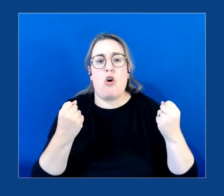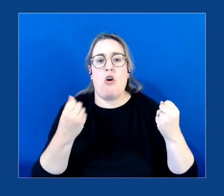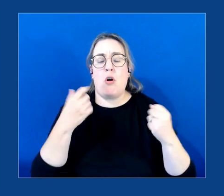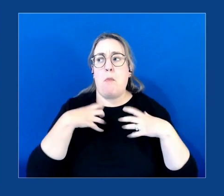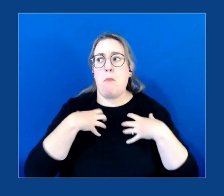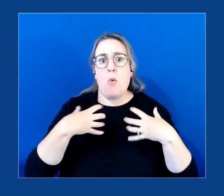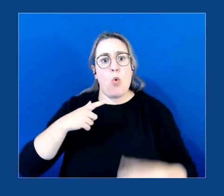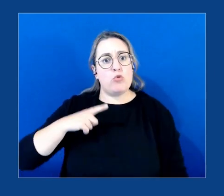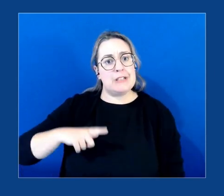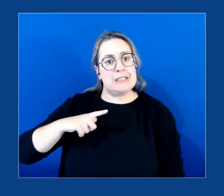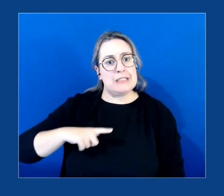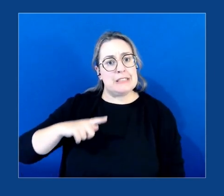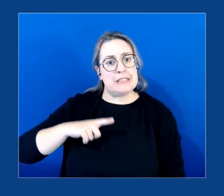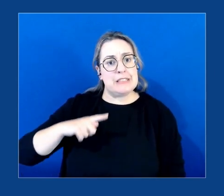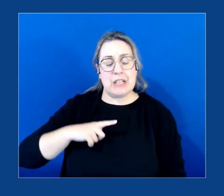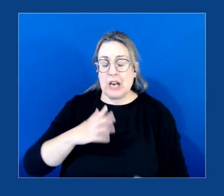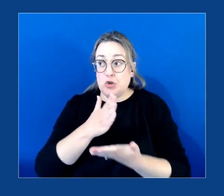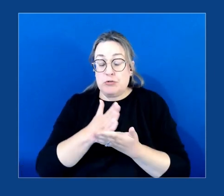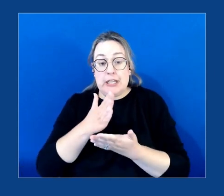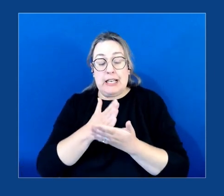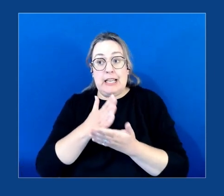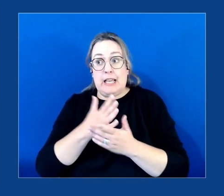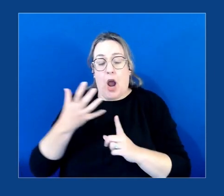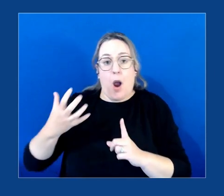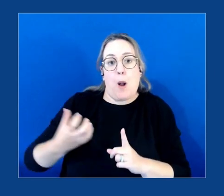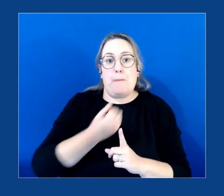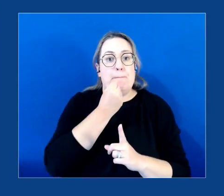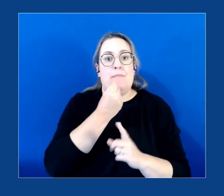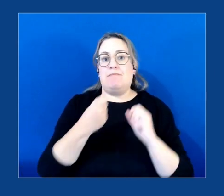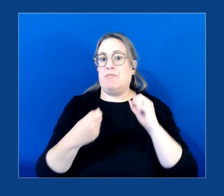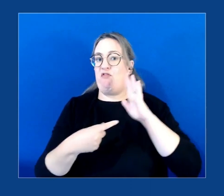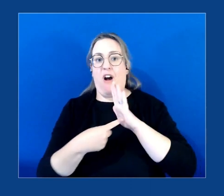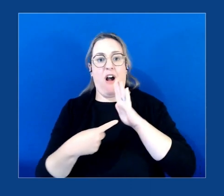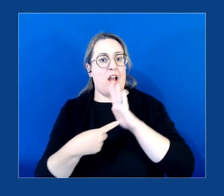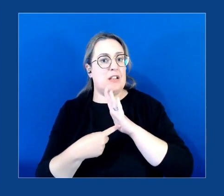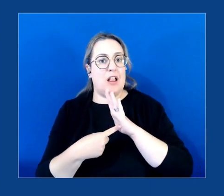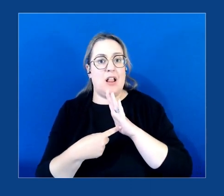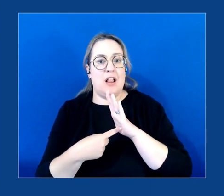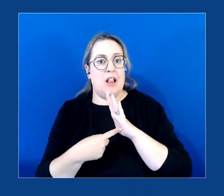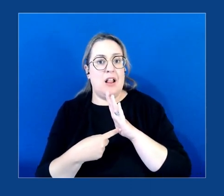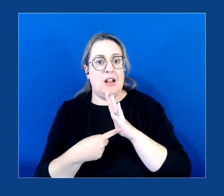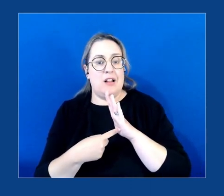is something that is vital to the ongoing